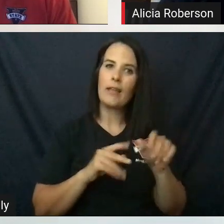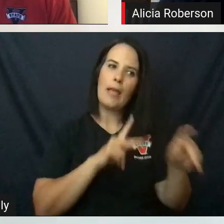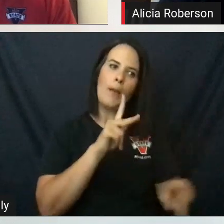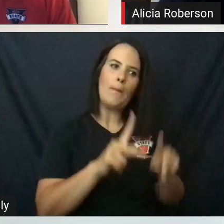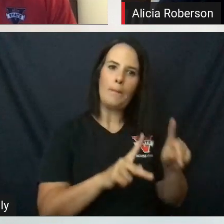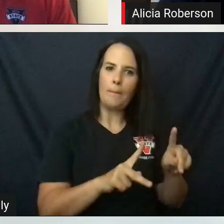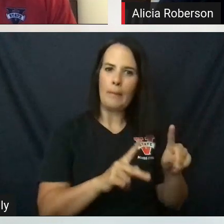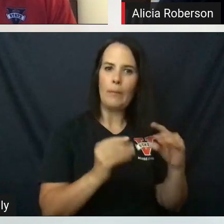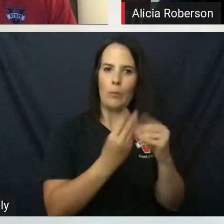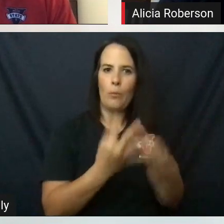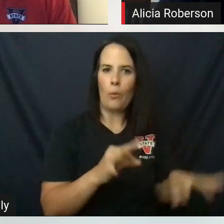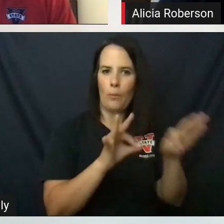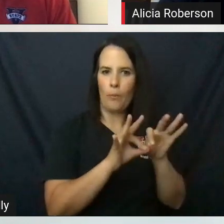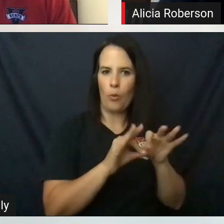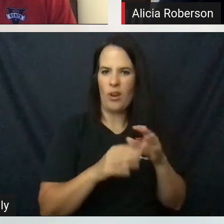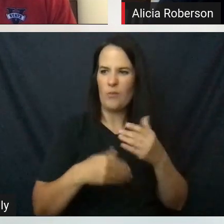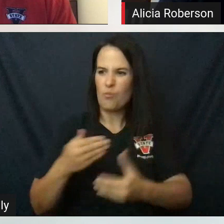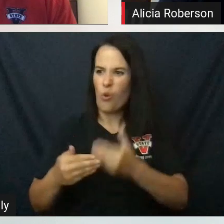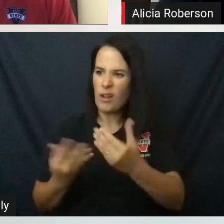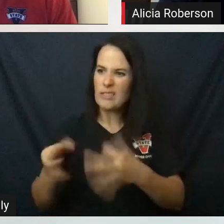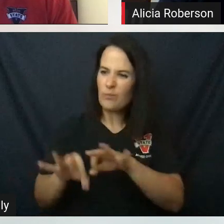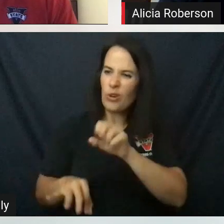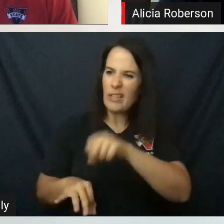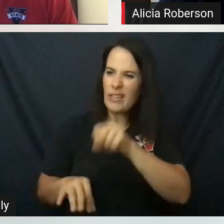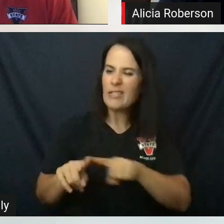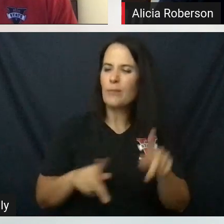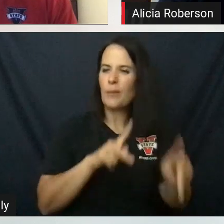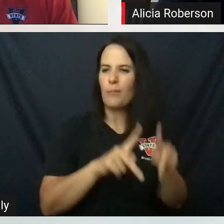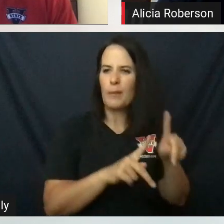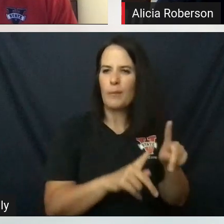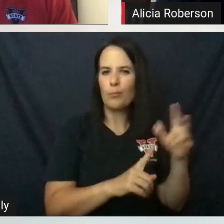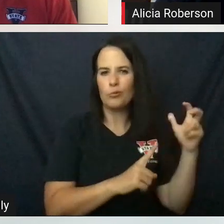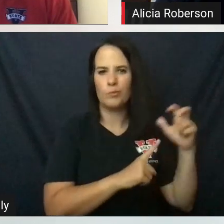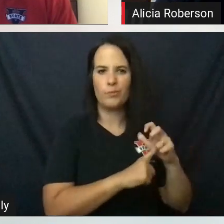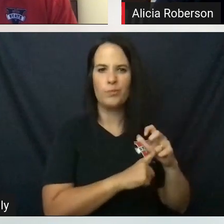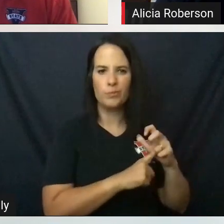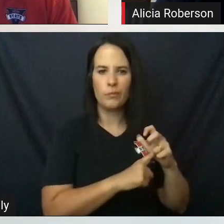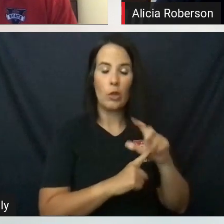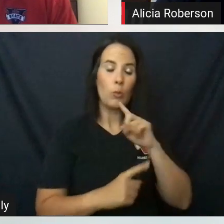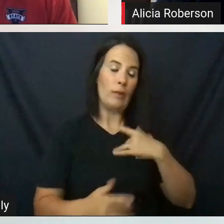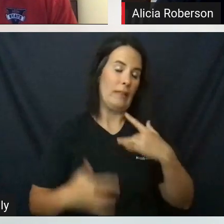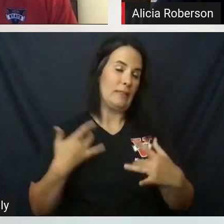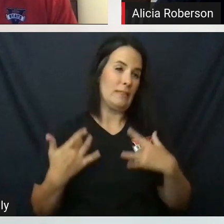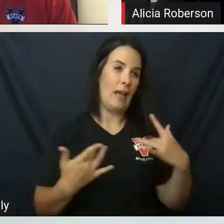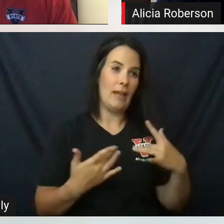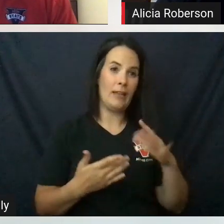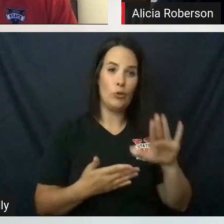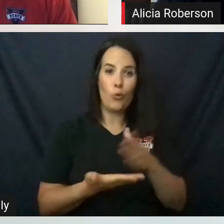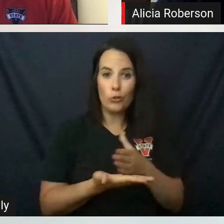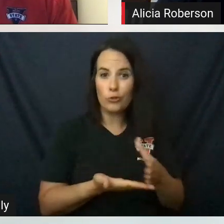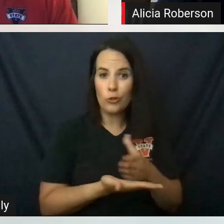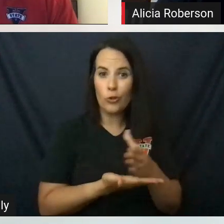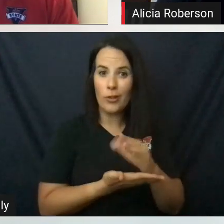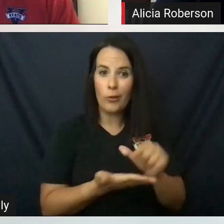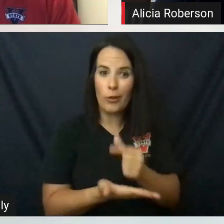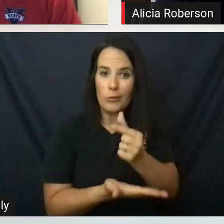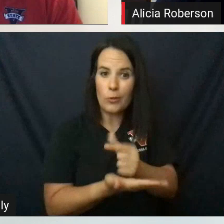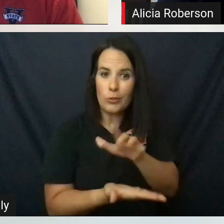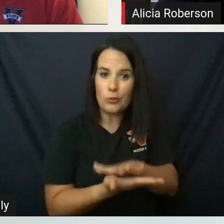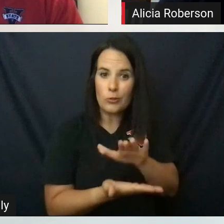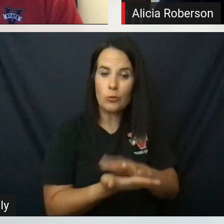task. And we really are excited about beginning that journey with you over the course of the summer and